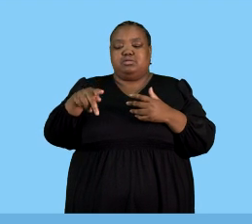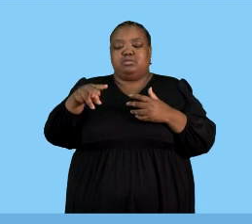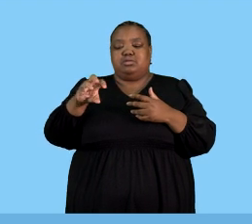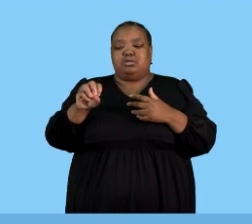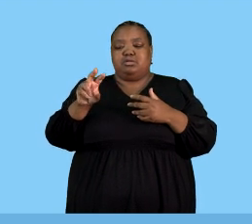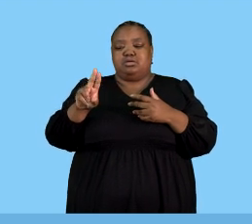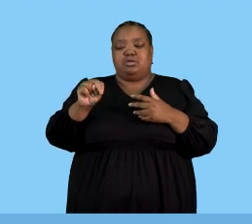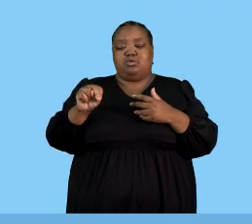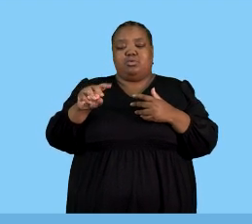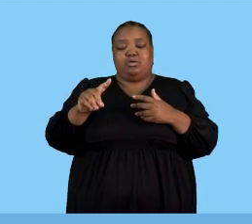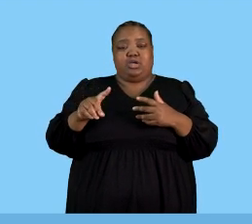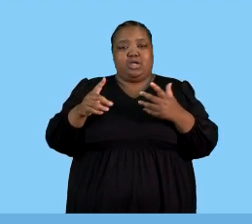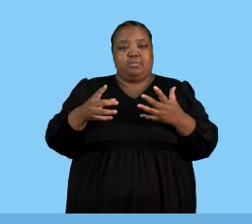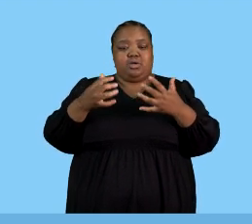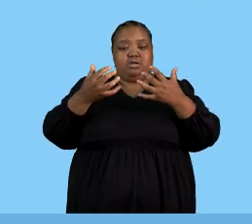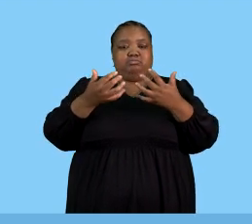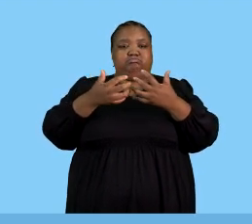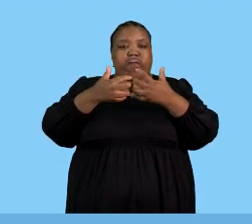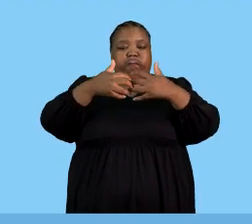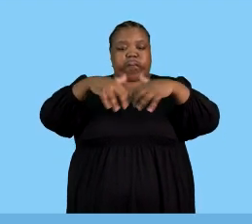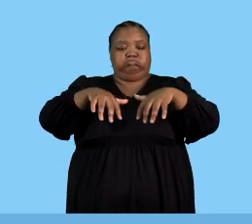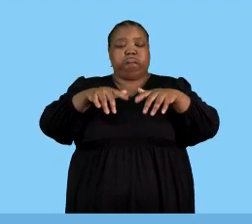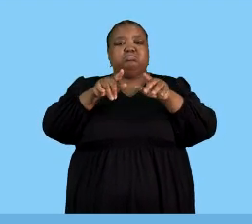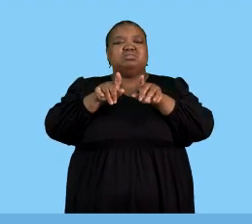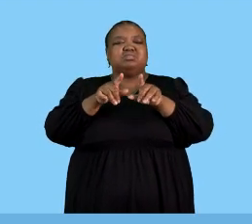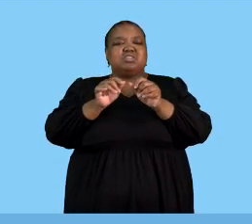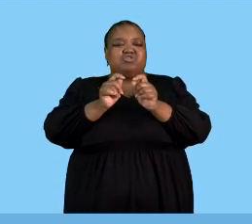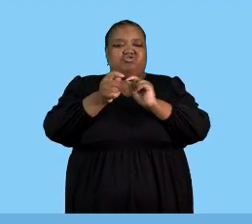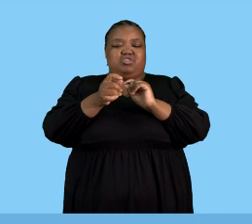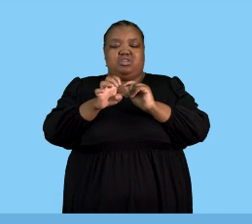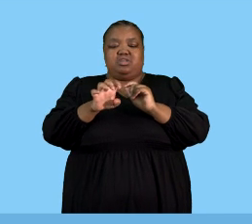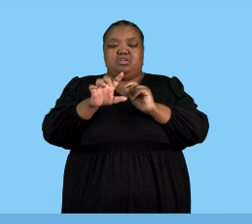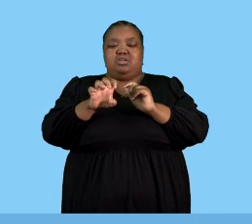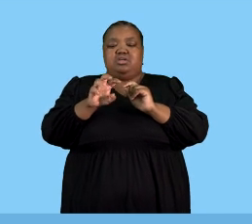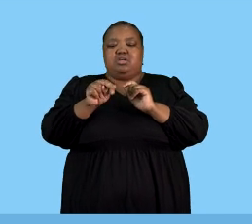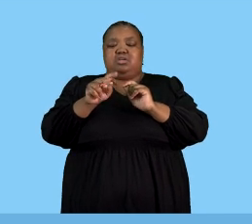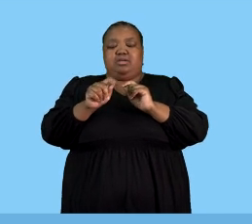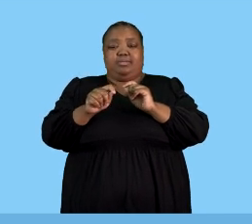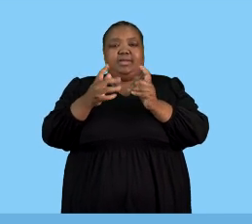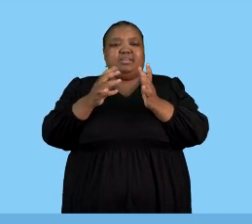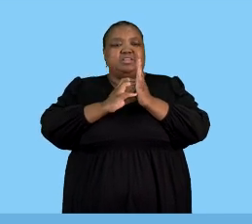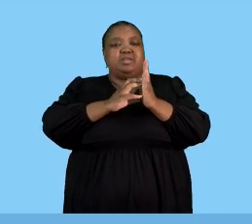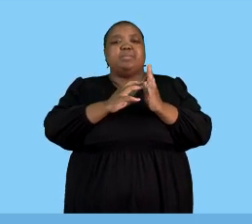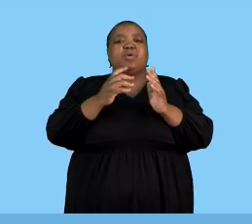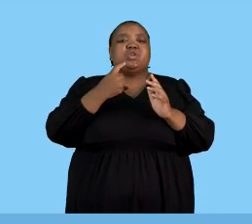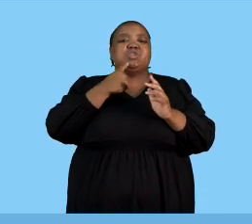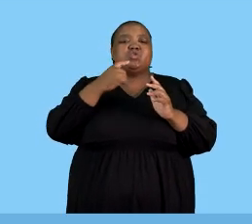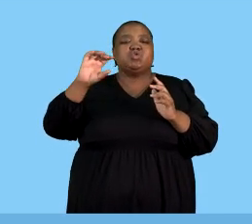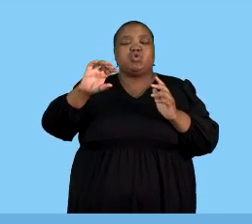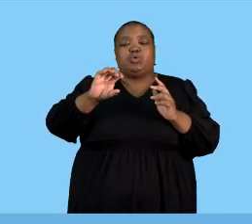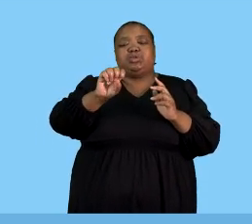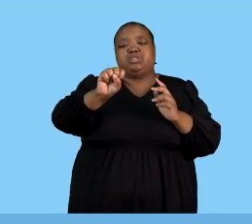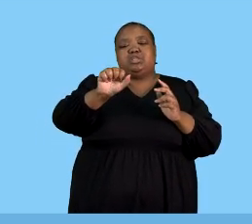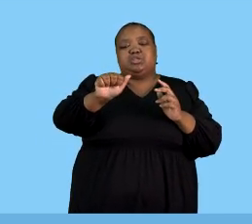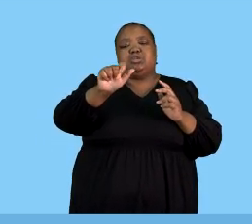other pure substances called an element. For an example, if we take salt, our NaCl, and we try to break it, we're